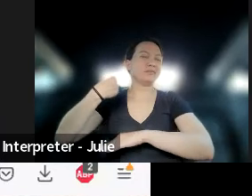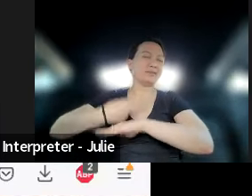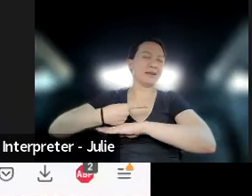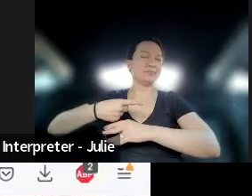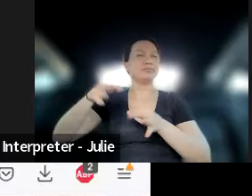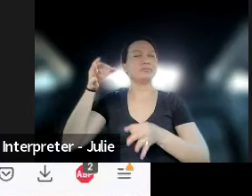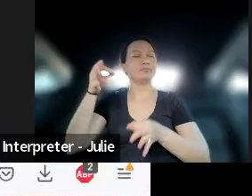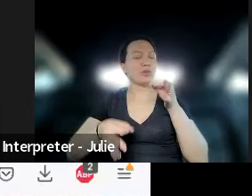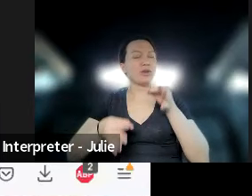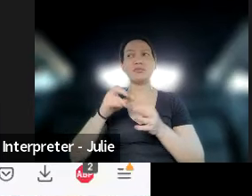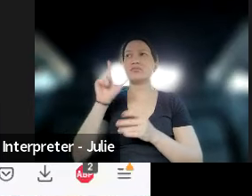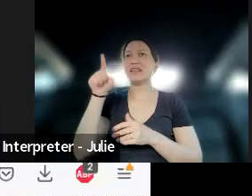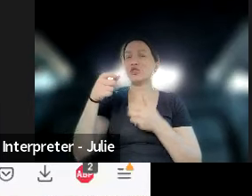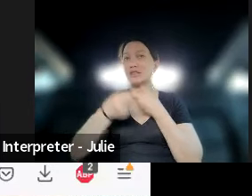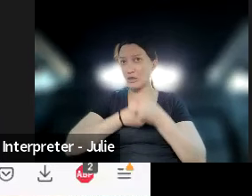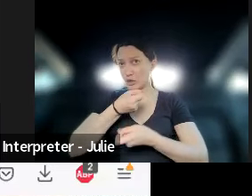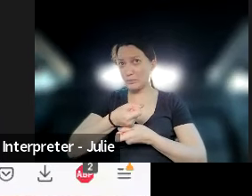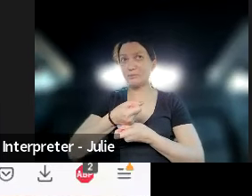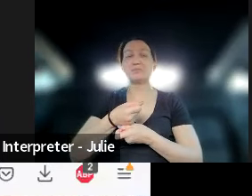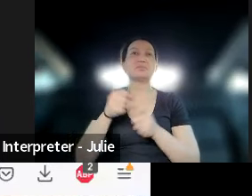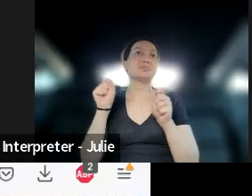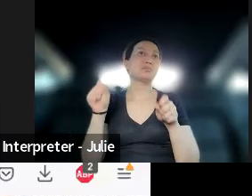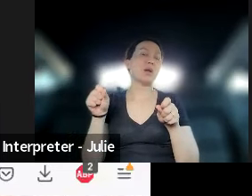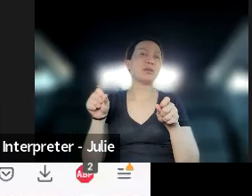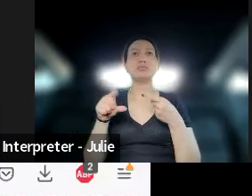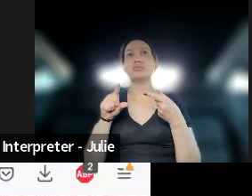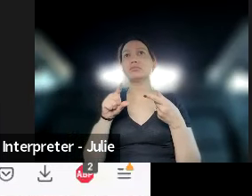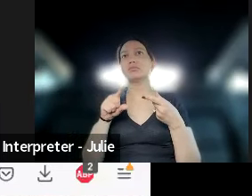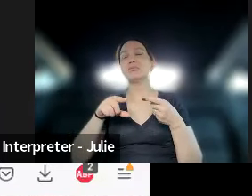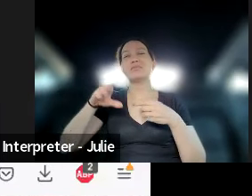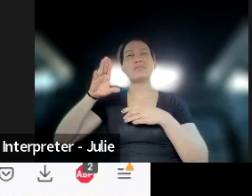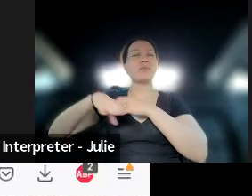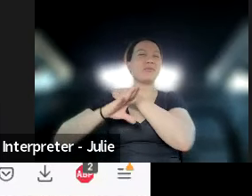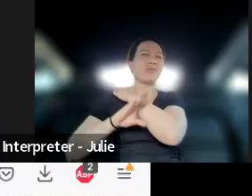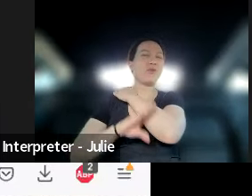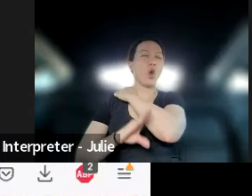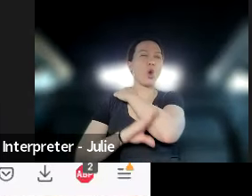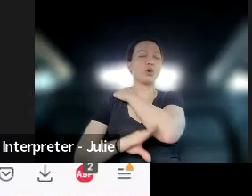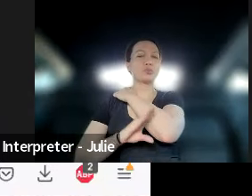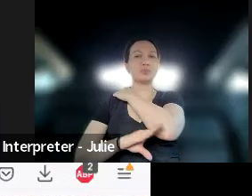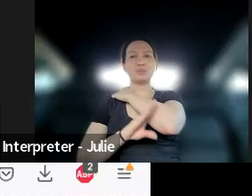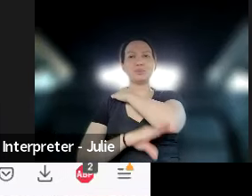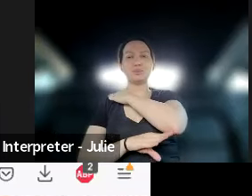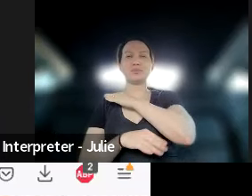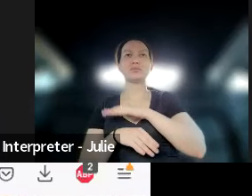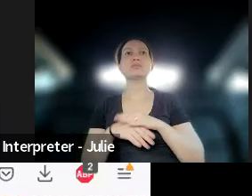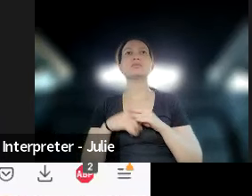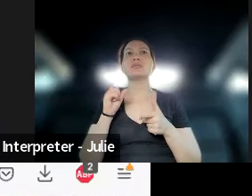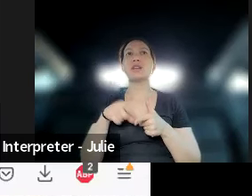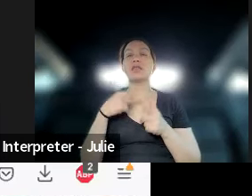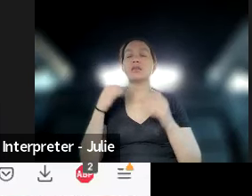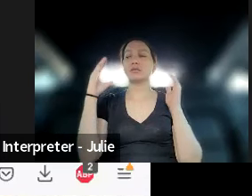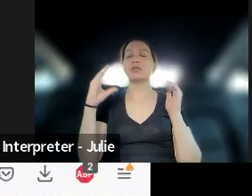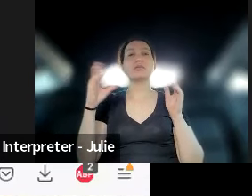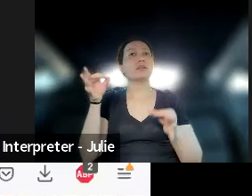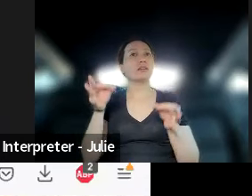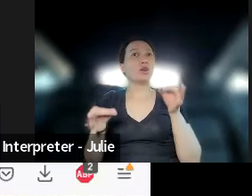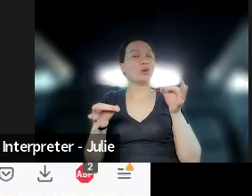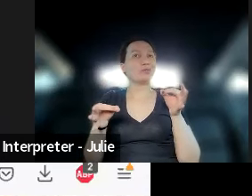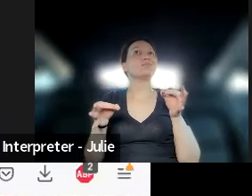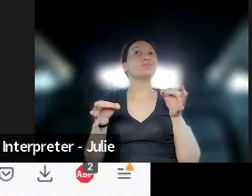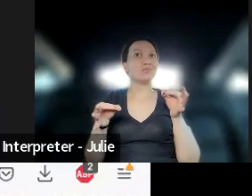sometime later this year, but likely into the late fall. And then we would have our hearing at that point.